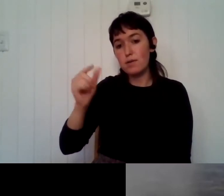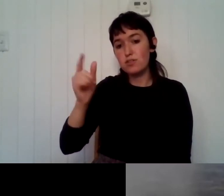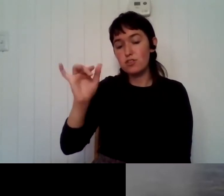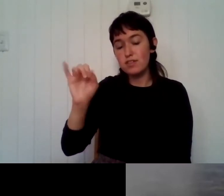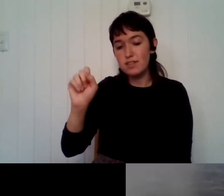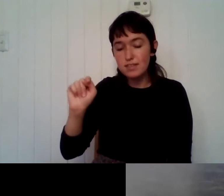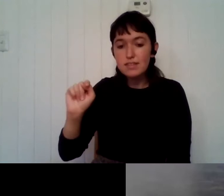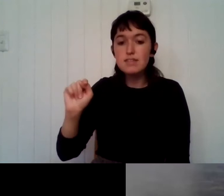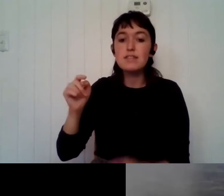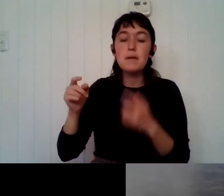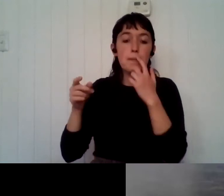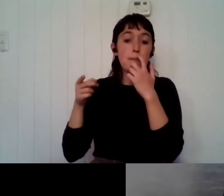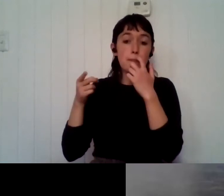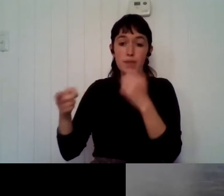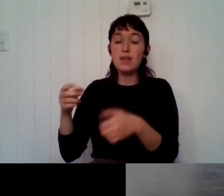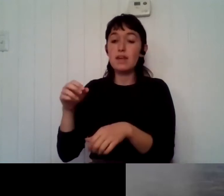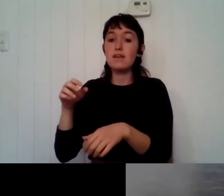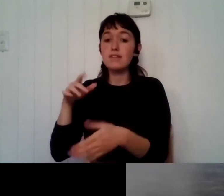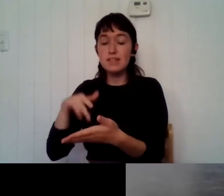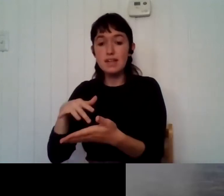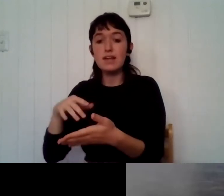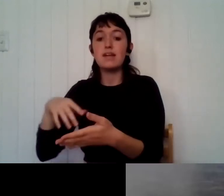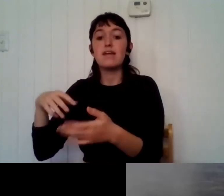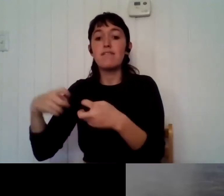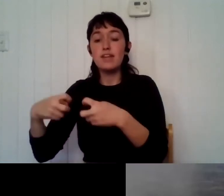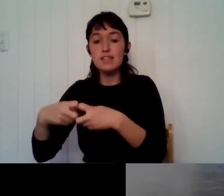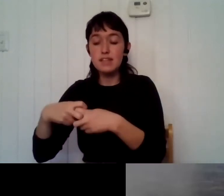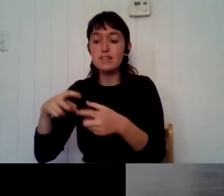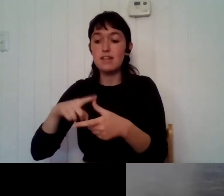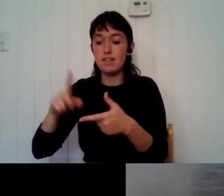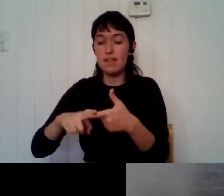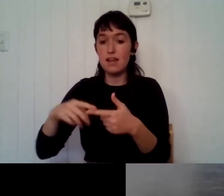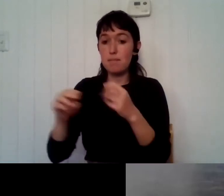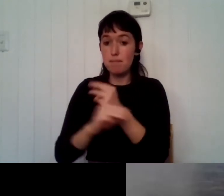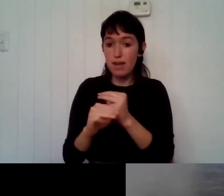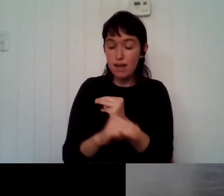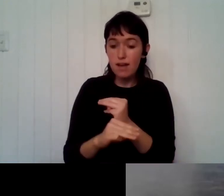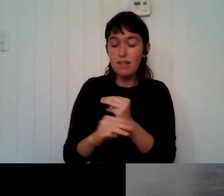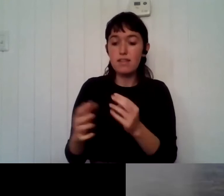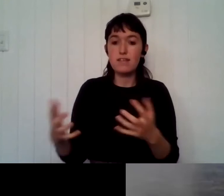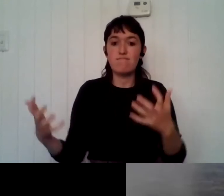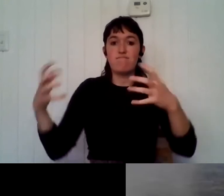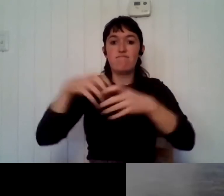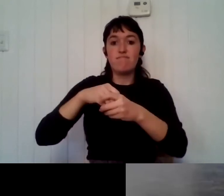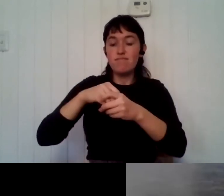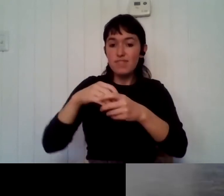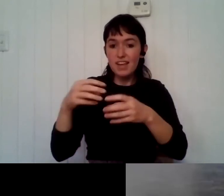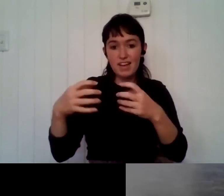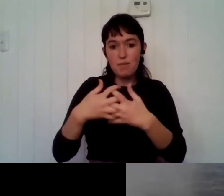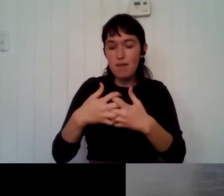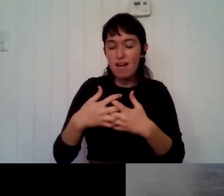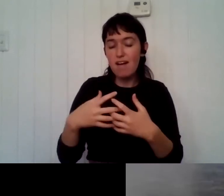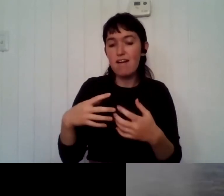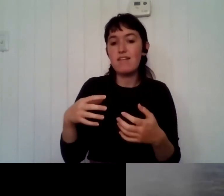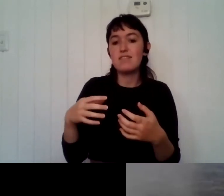physics and then he did maths. And then he applied all these sciences and mathematics to volcanic eruptions. So